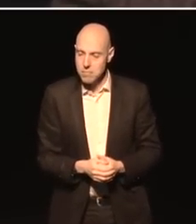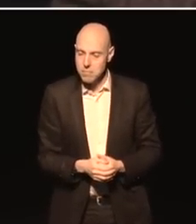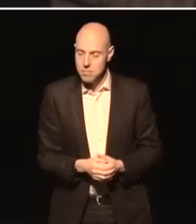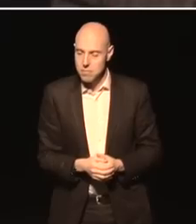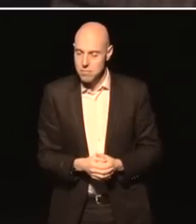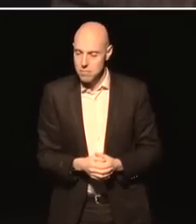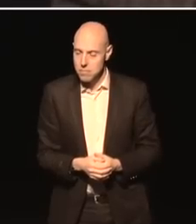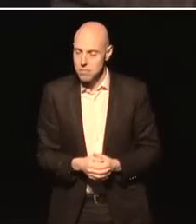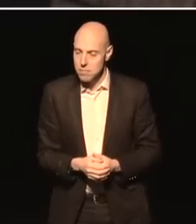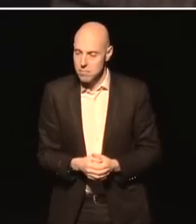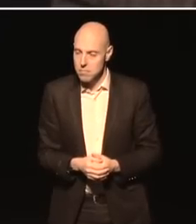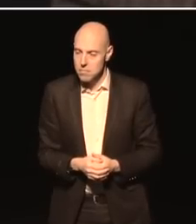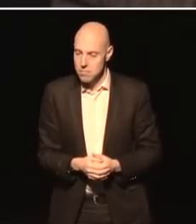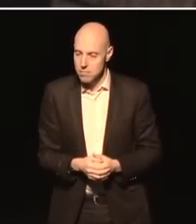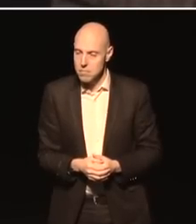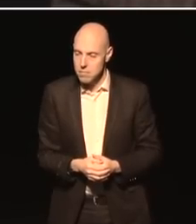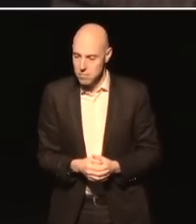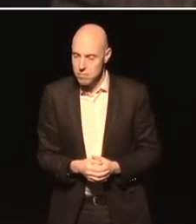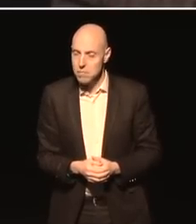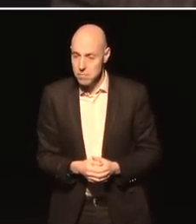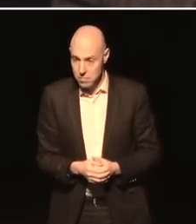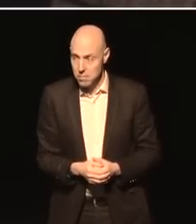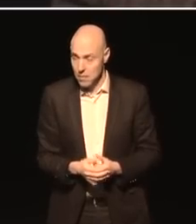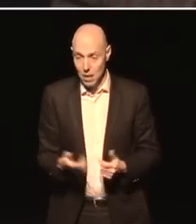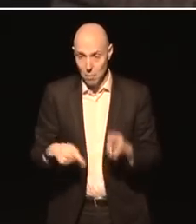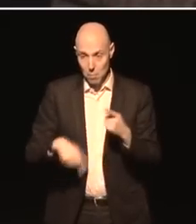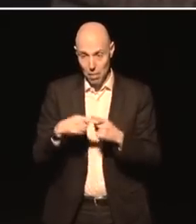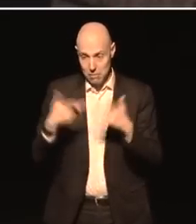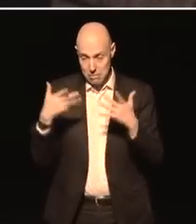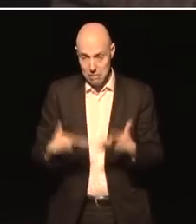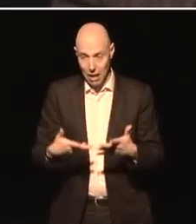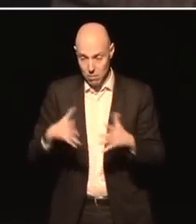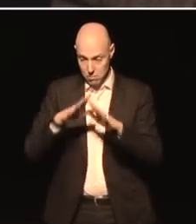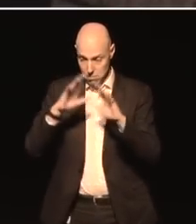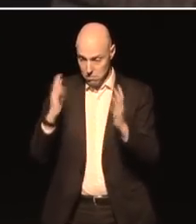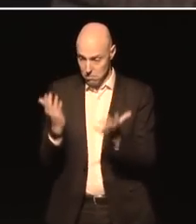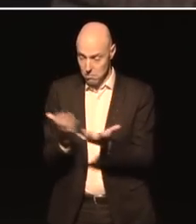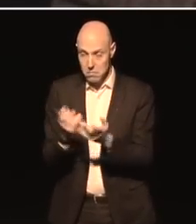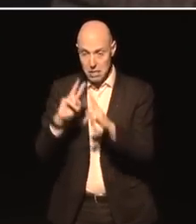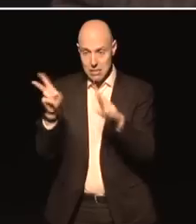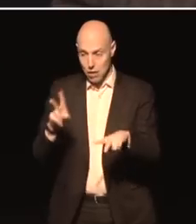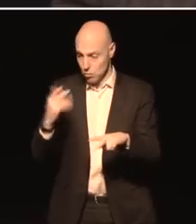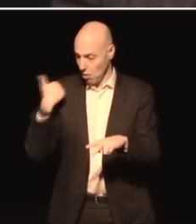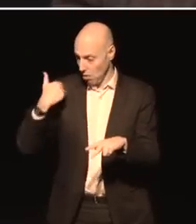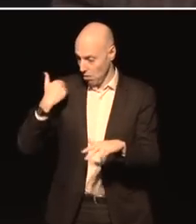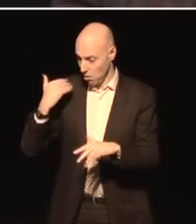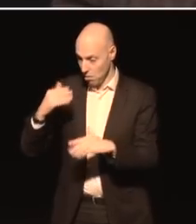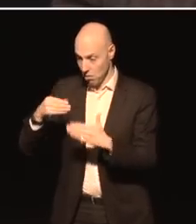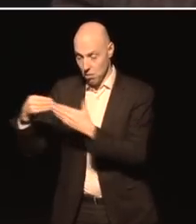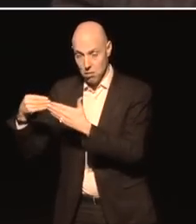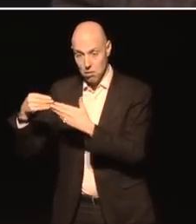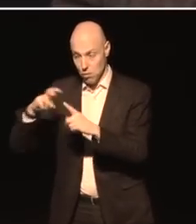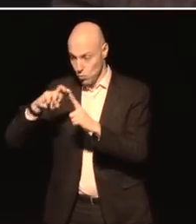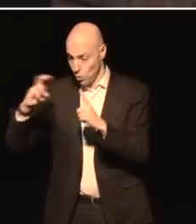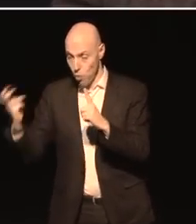It's something as well that has opened many international doors for us. This spring, we're going to go on tour all over the